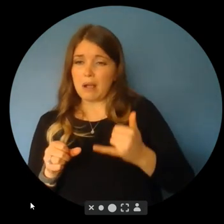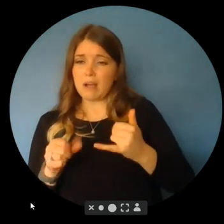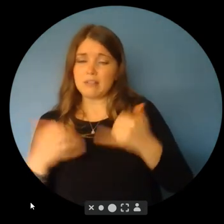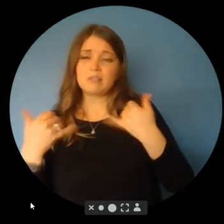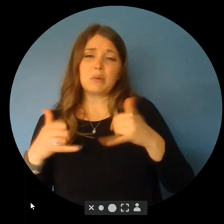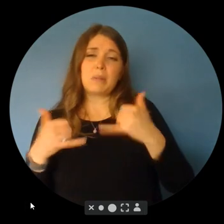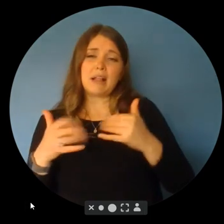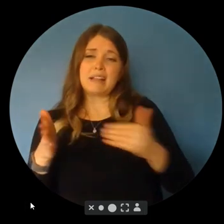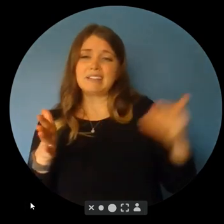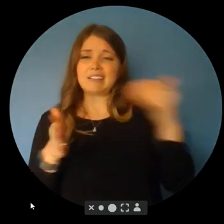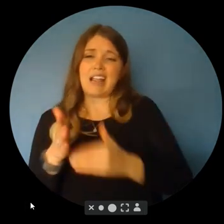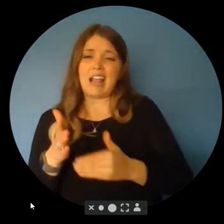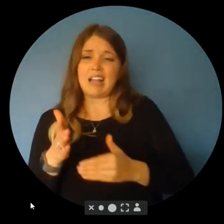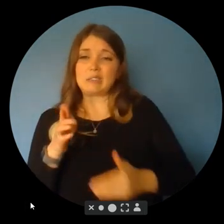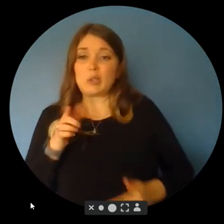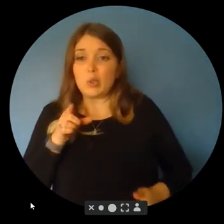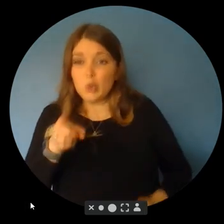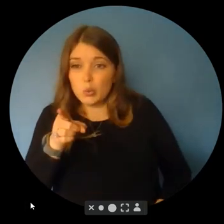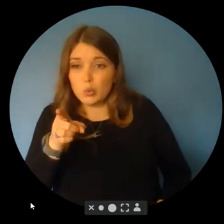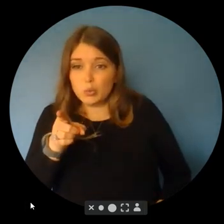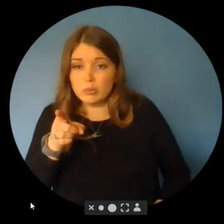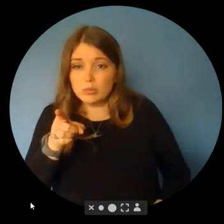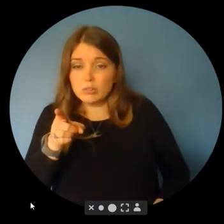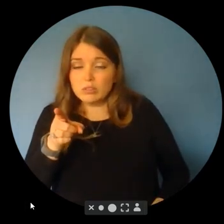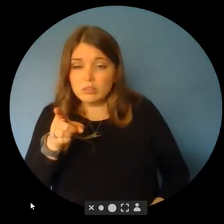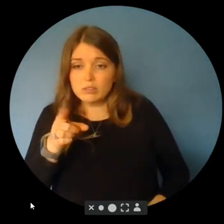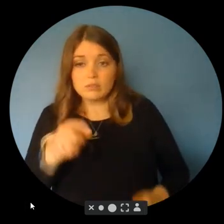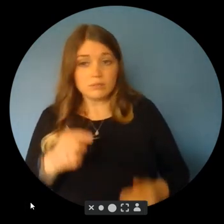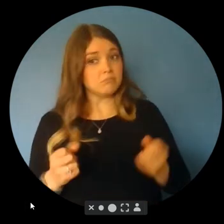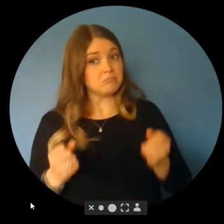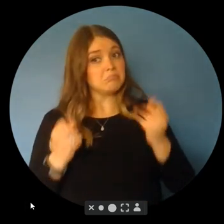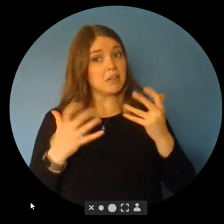you. There's lots of games we can play by